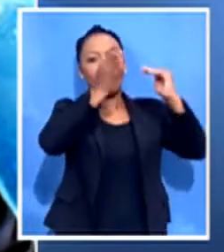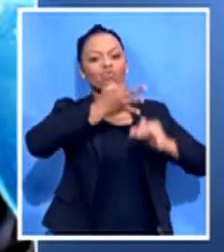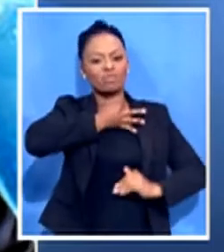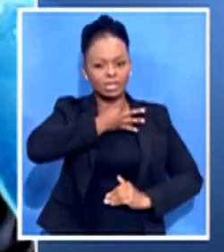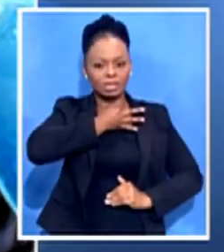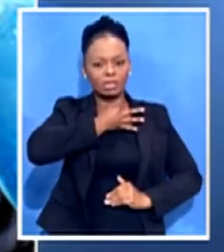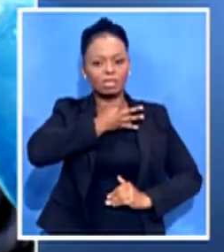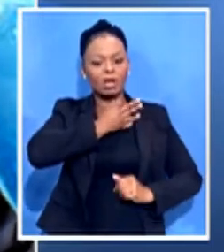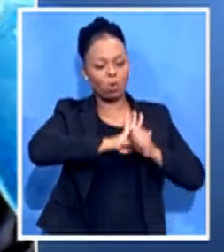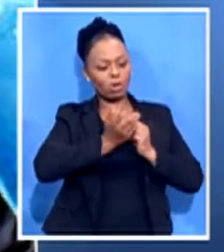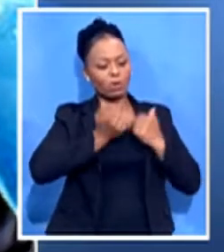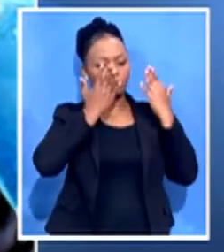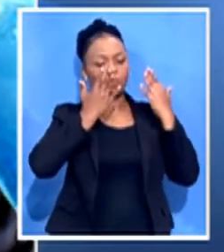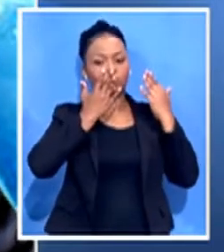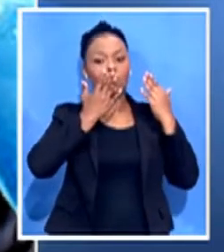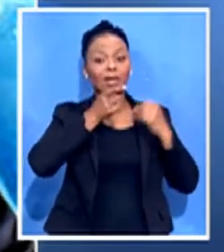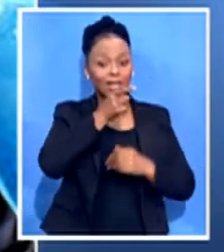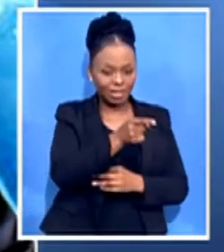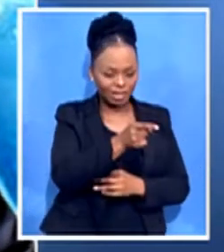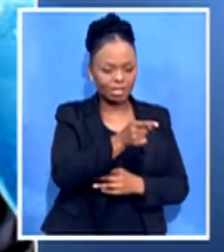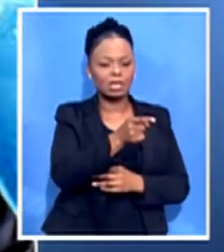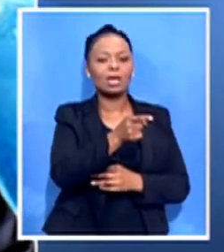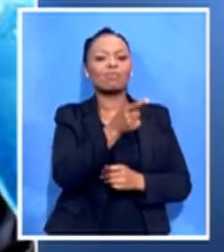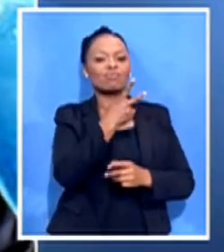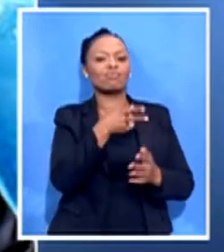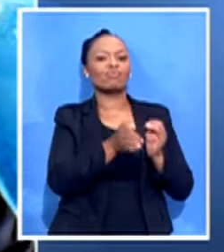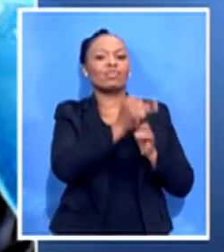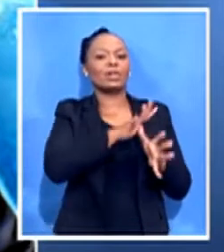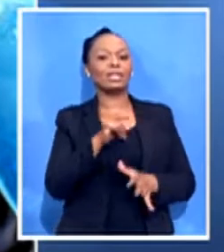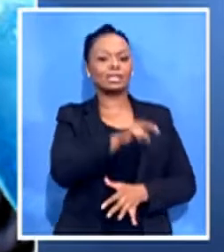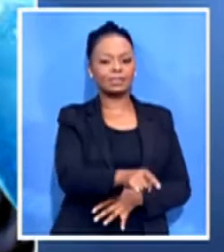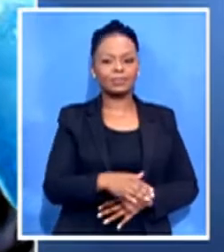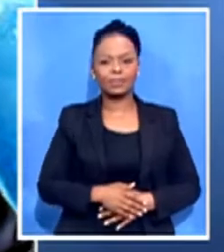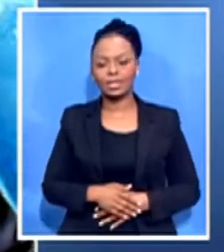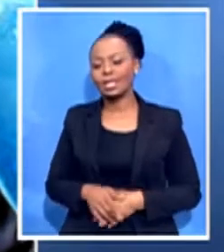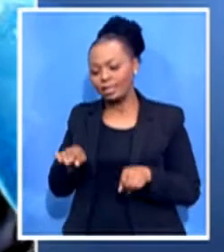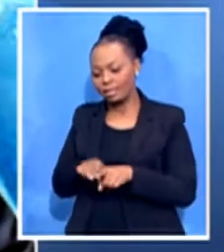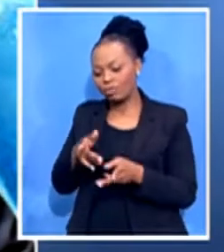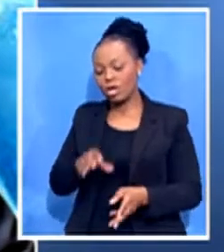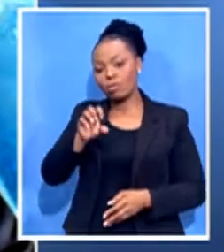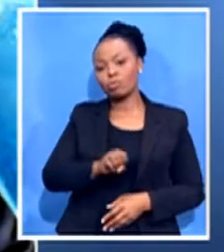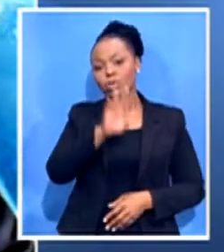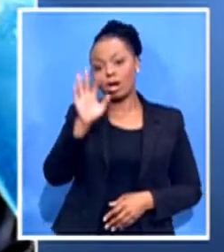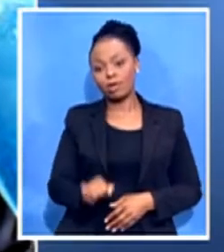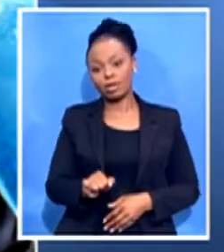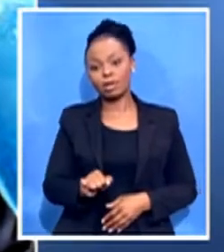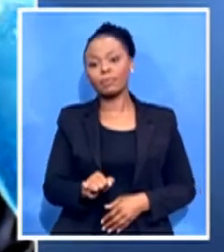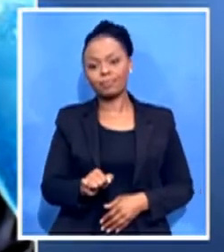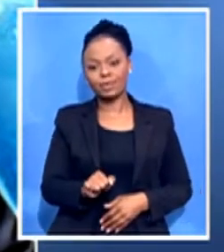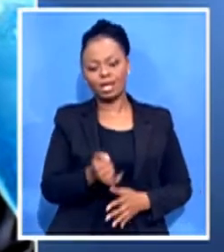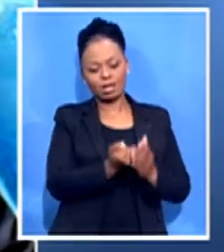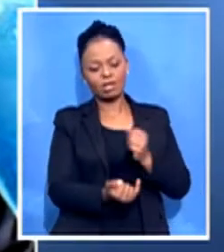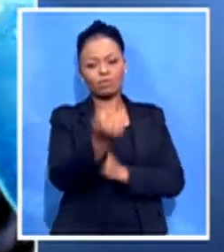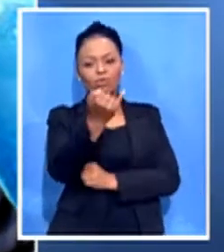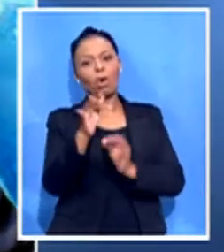be most probably the case in South Africa. So there will be individuals or groups that are prioritized